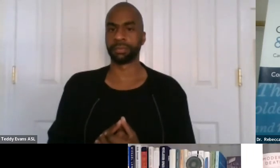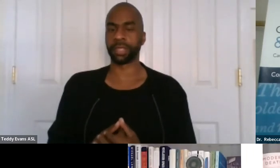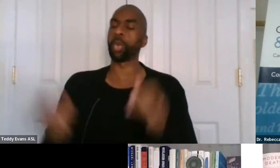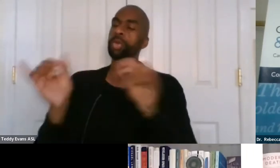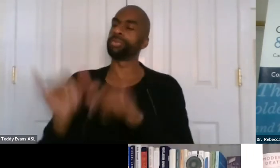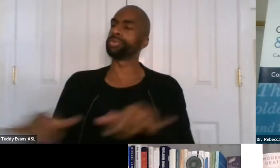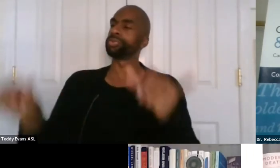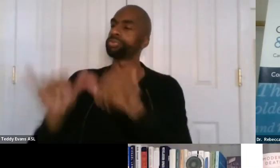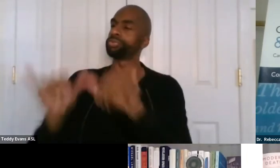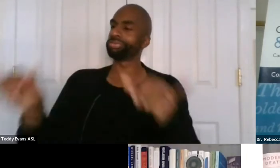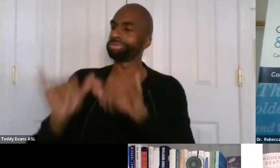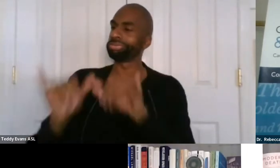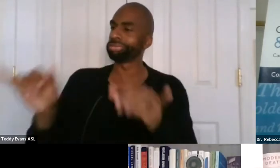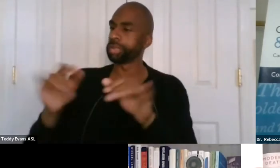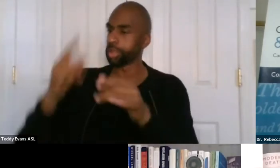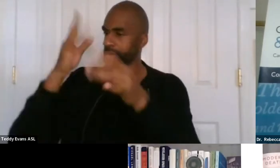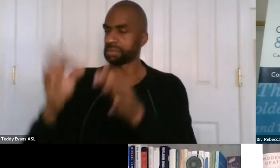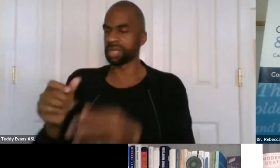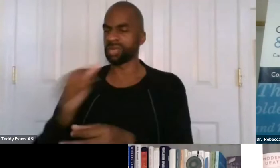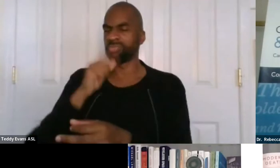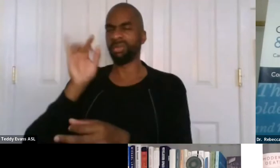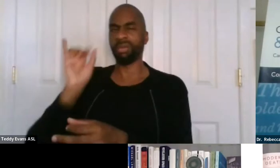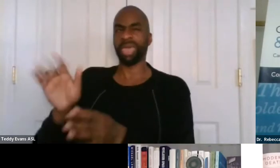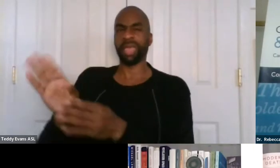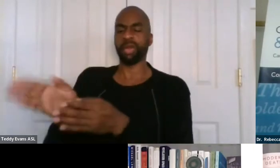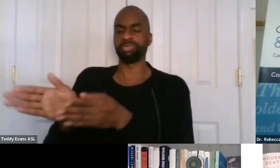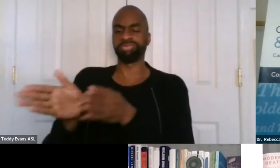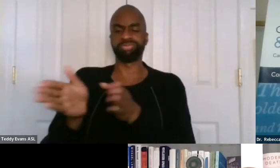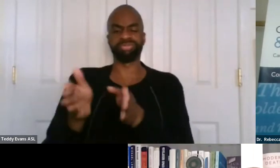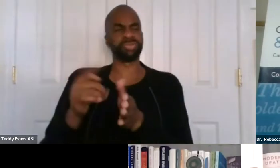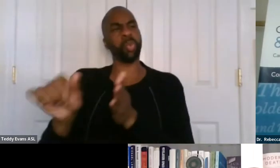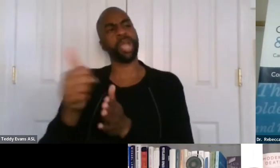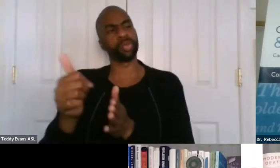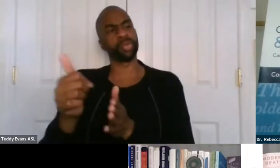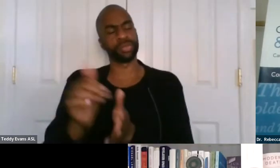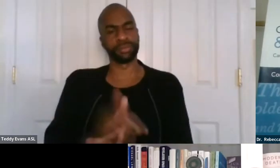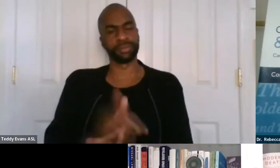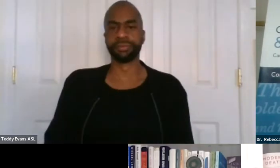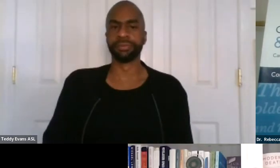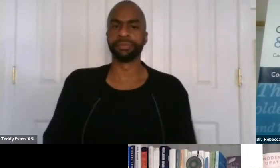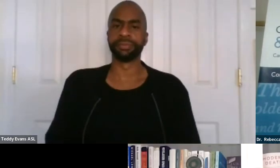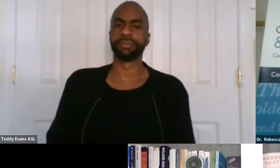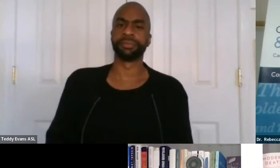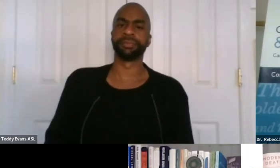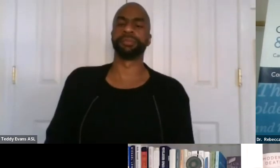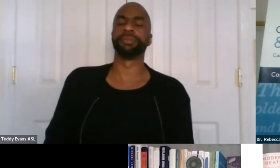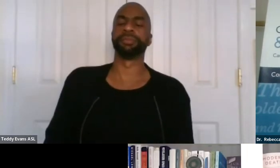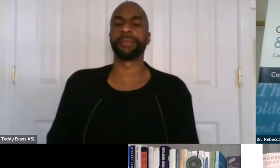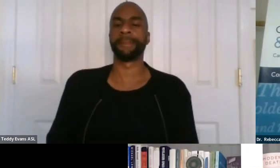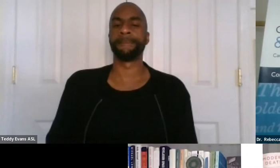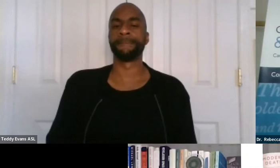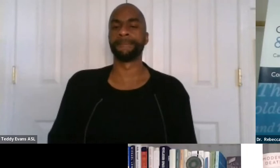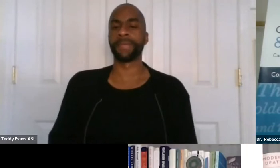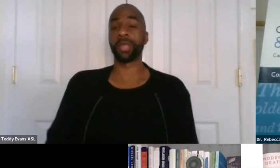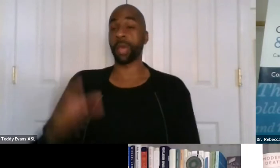do think that physicians and nurses and other clinicians will have to take the lead in this, because the establishment has no interest